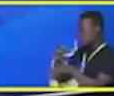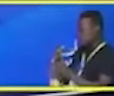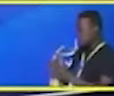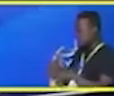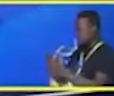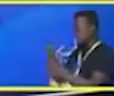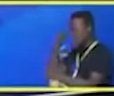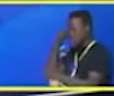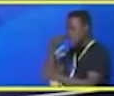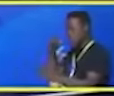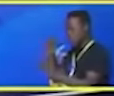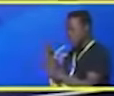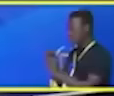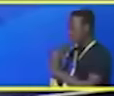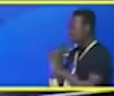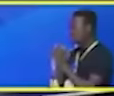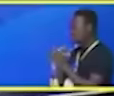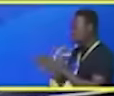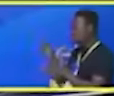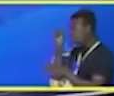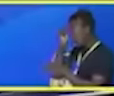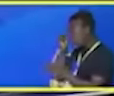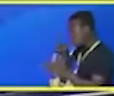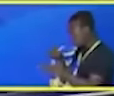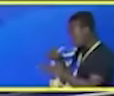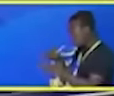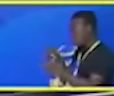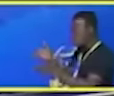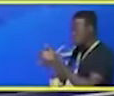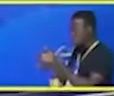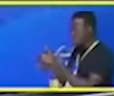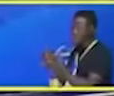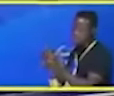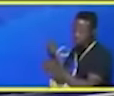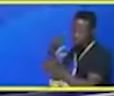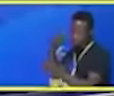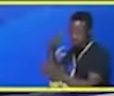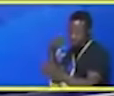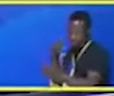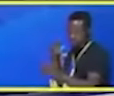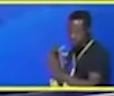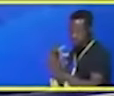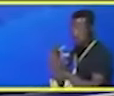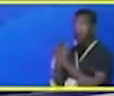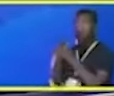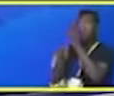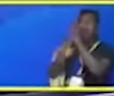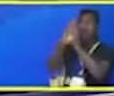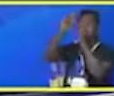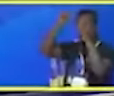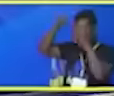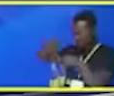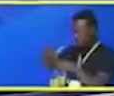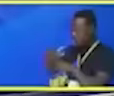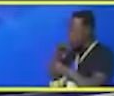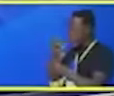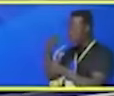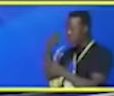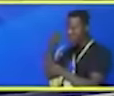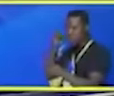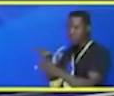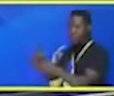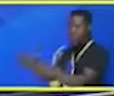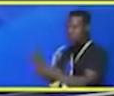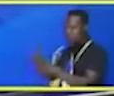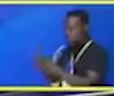the apostle said, I know your desire is connected to silver and gold, but when God comes to you, he gives you beyond silver and gold.